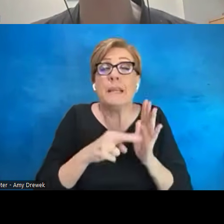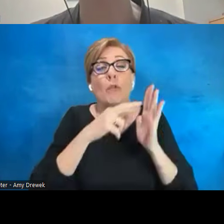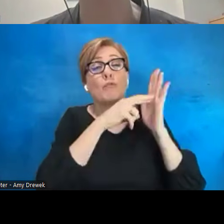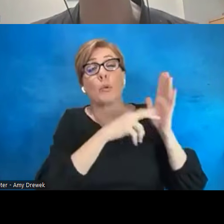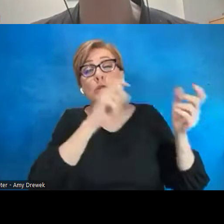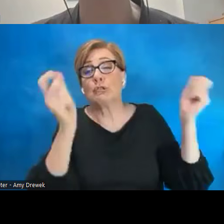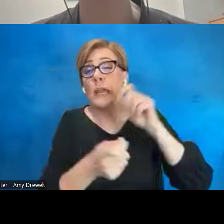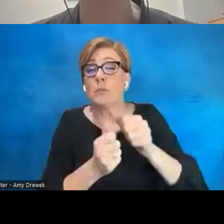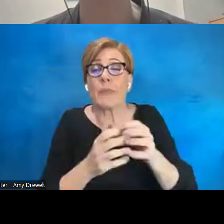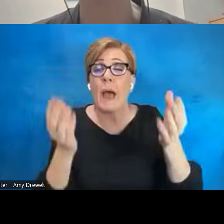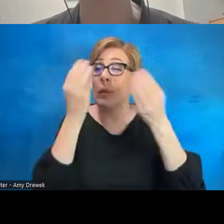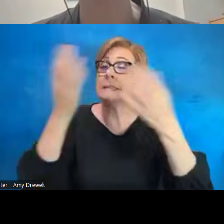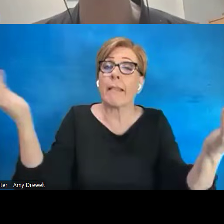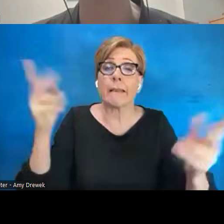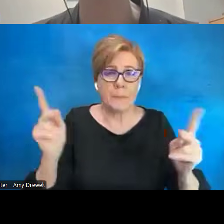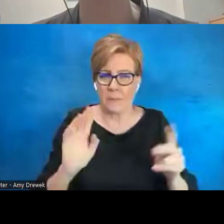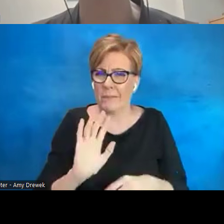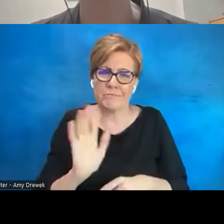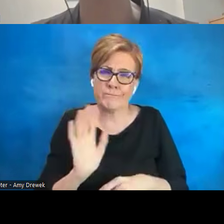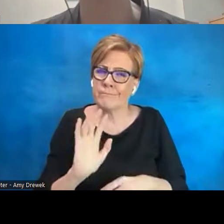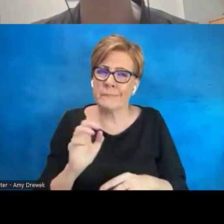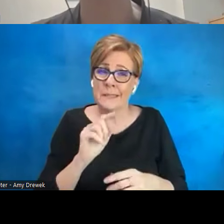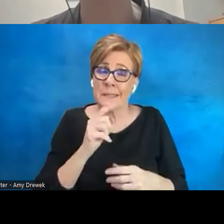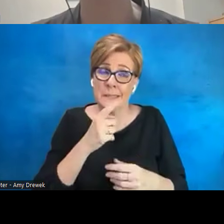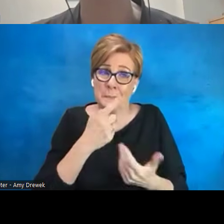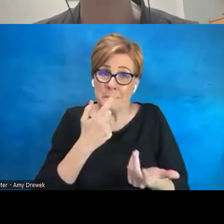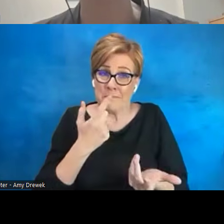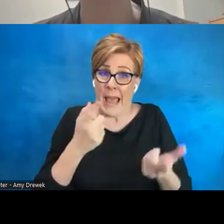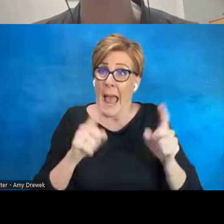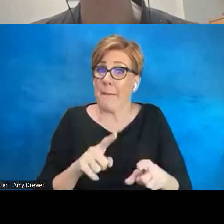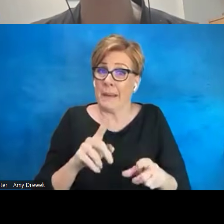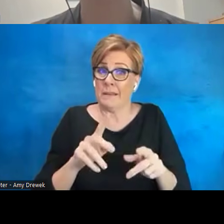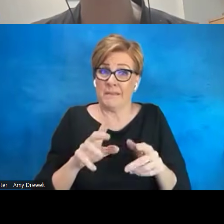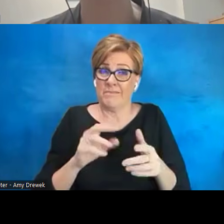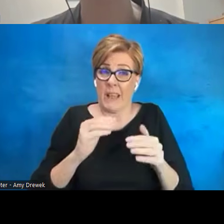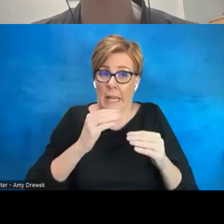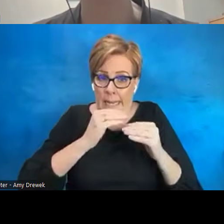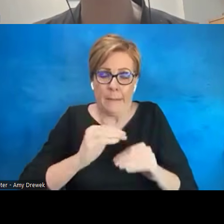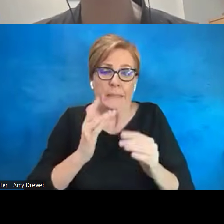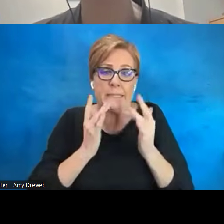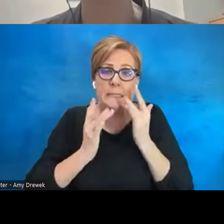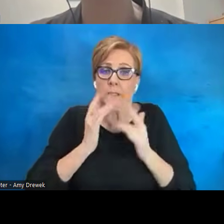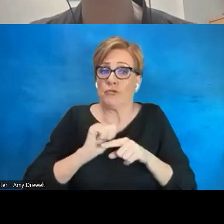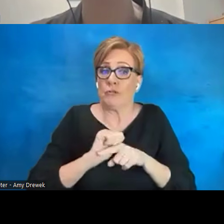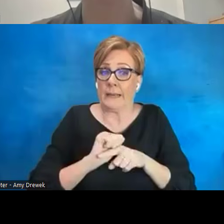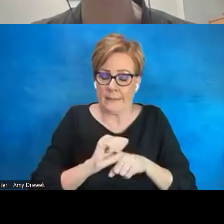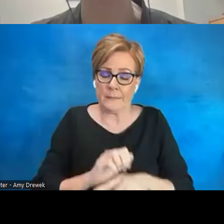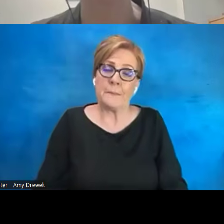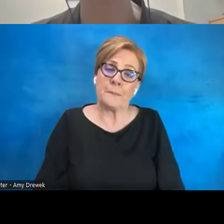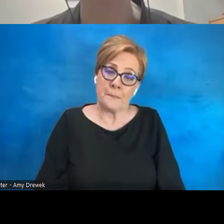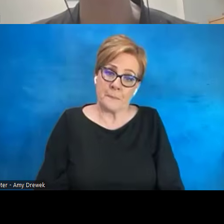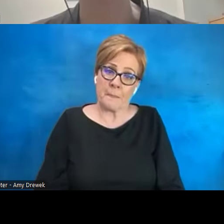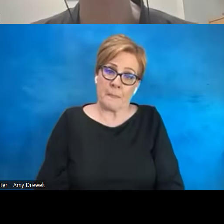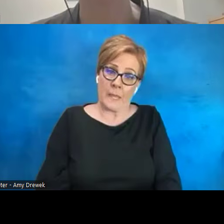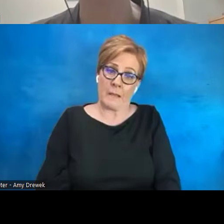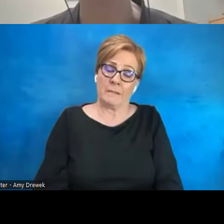information or being published or anything like that. This is due to the very limited training that they're getting. So I understand